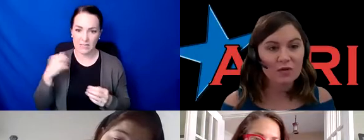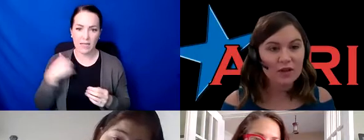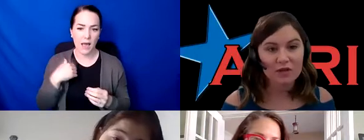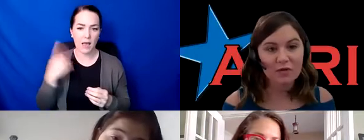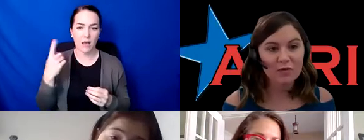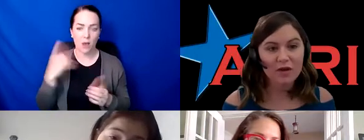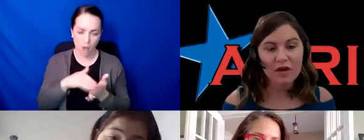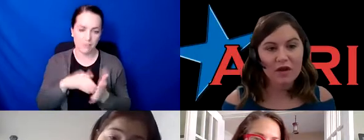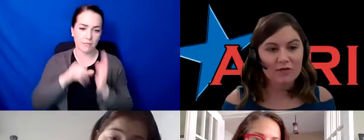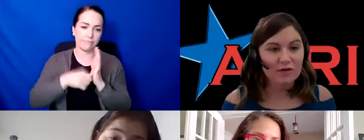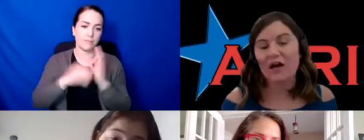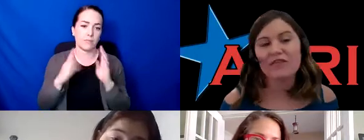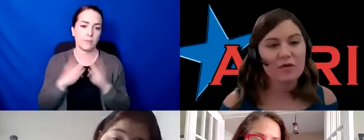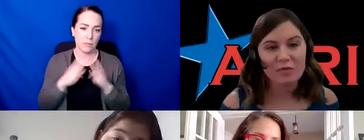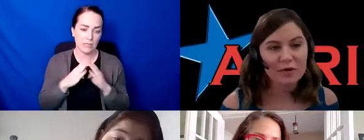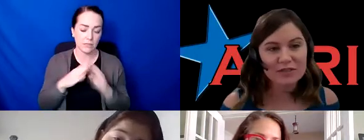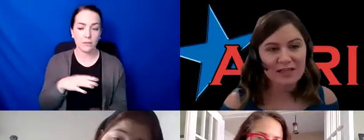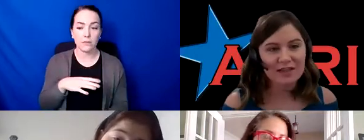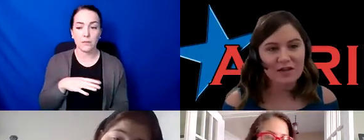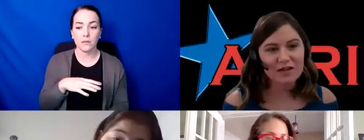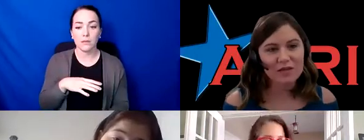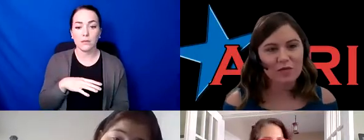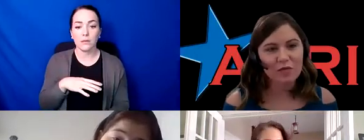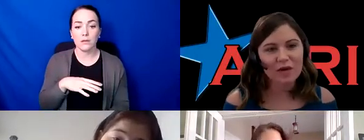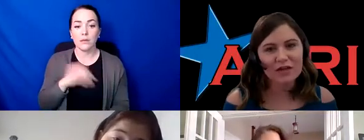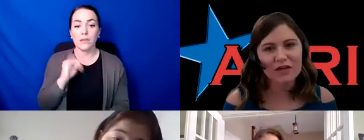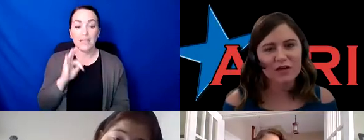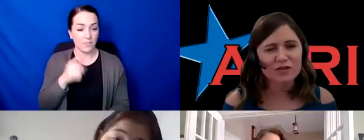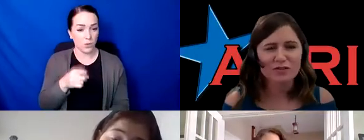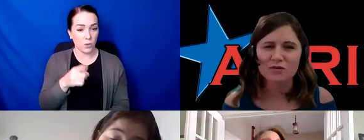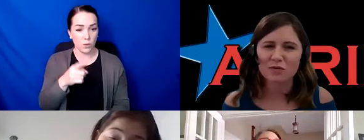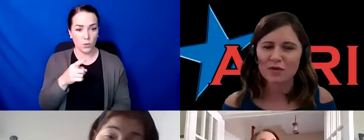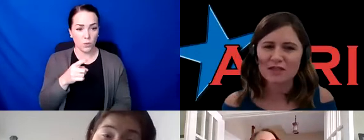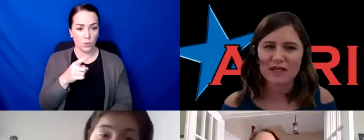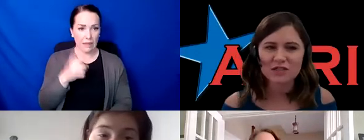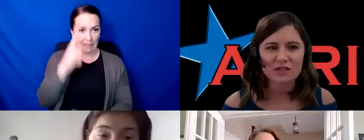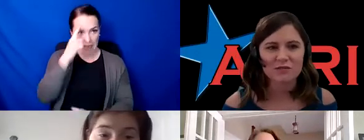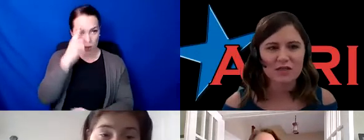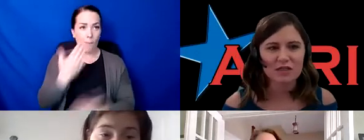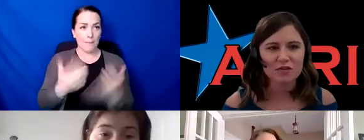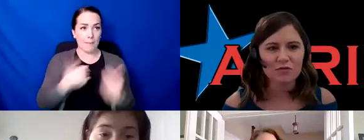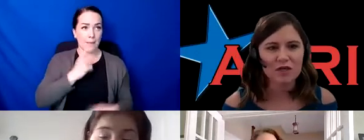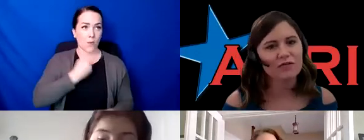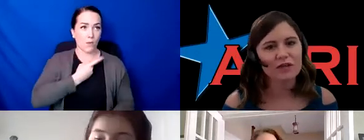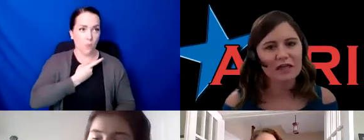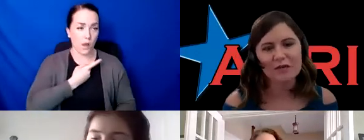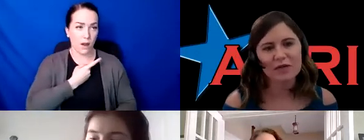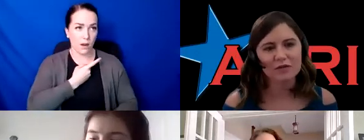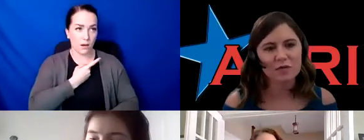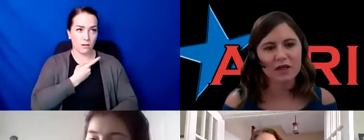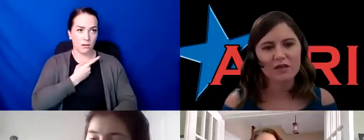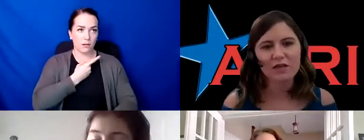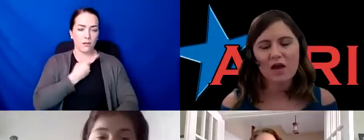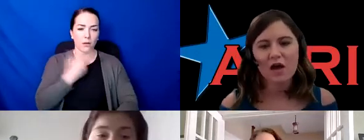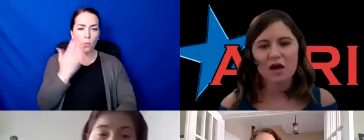don't know that if you're not the only person, then what encourages you to want to attach to something that you can't relate anybody